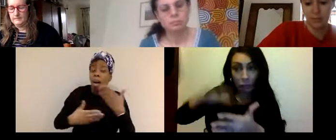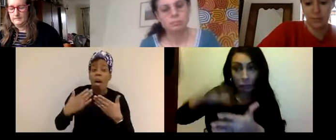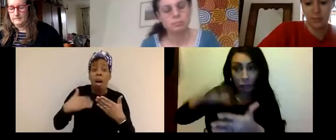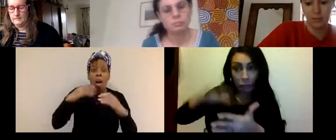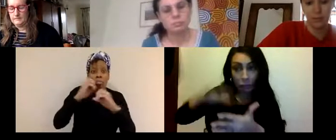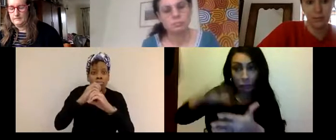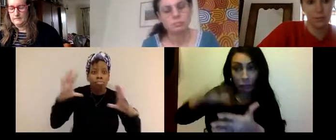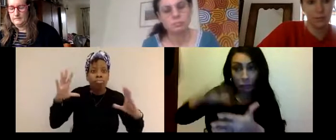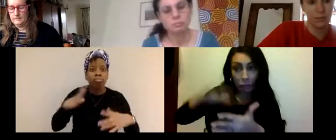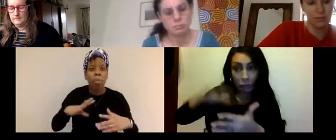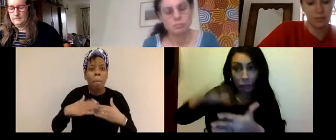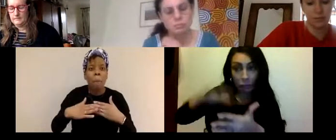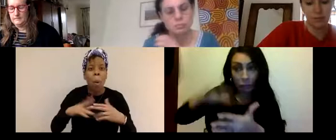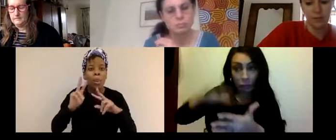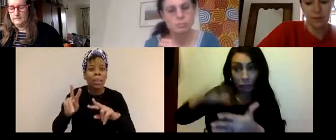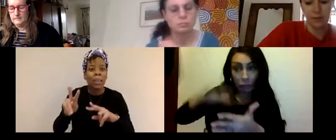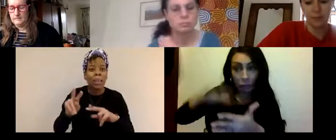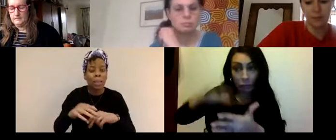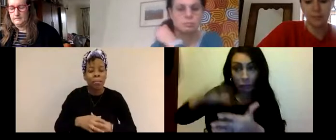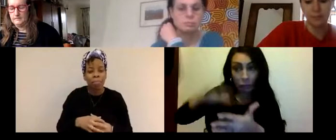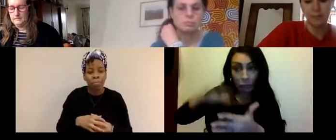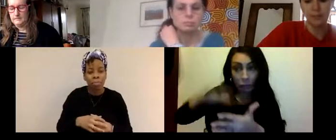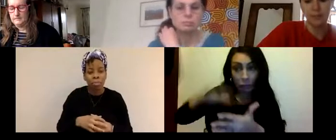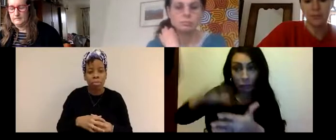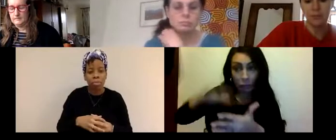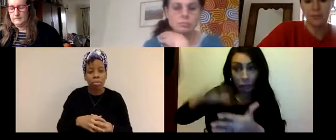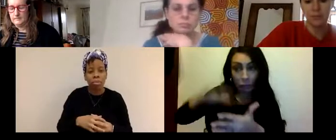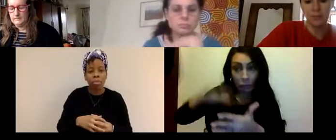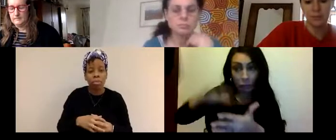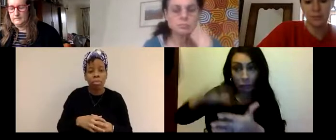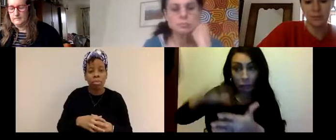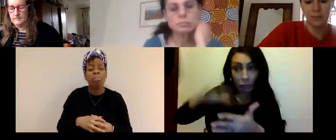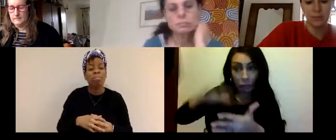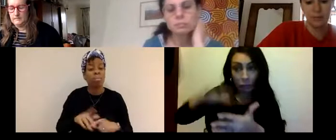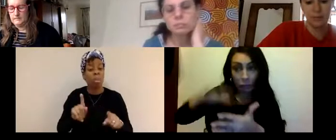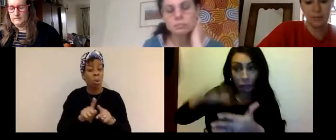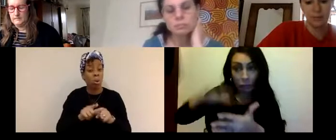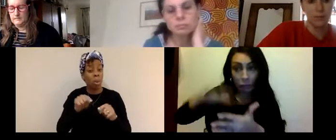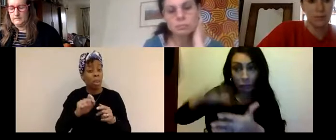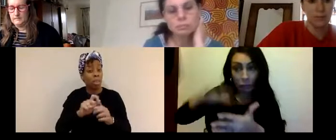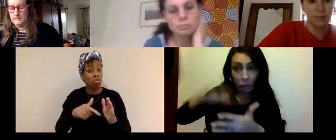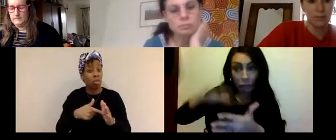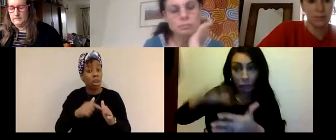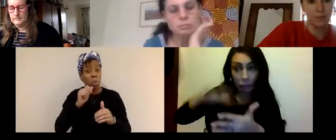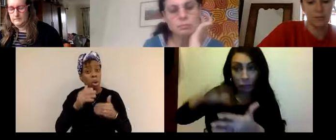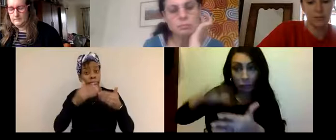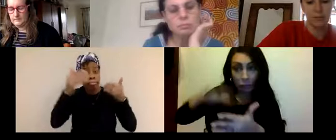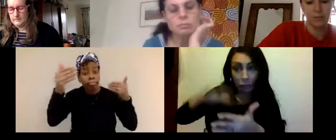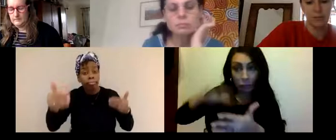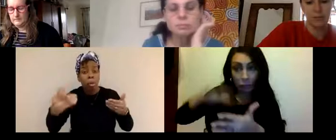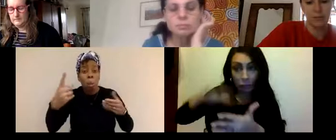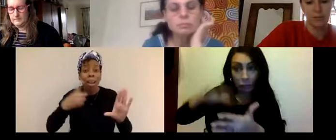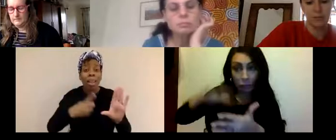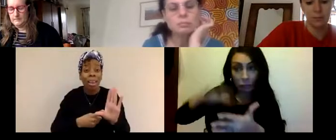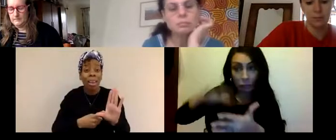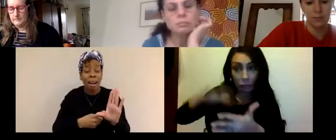bring each week. And equally, because this project is going on over the next year, it's exciting